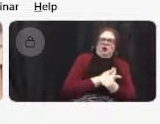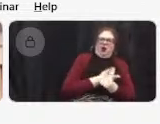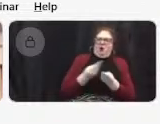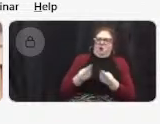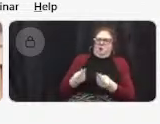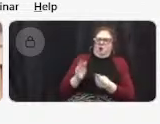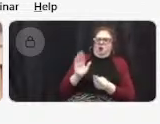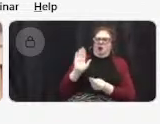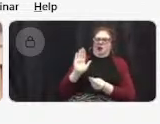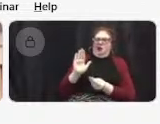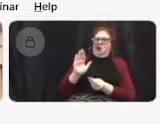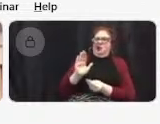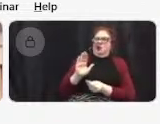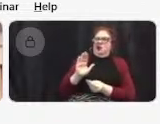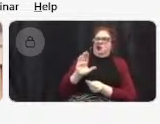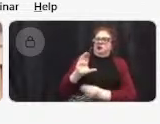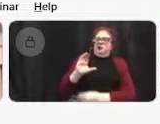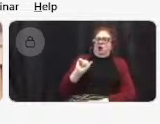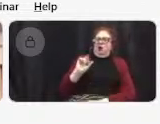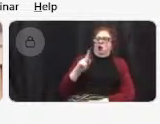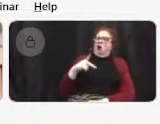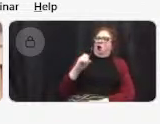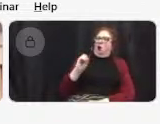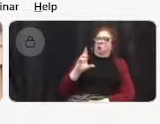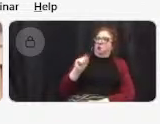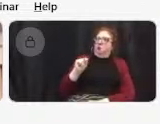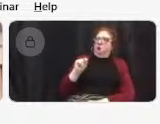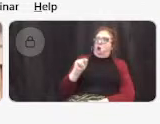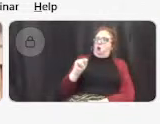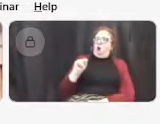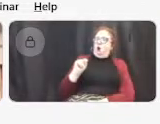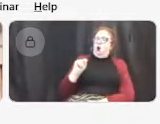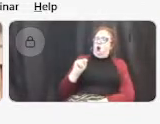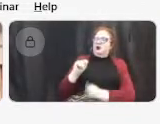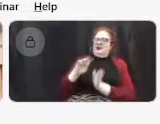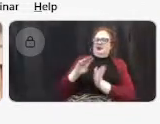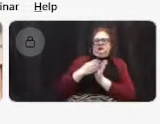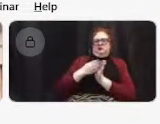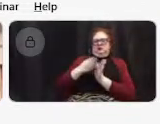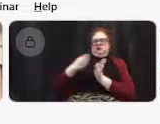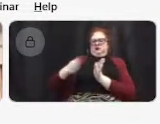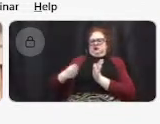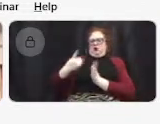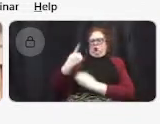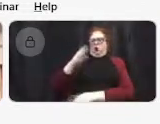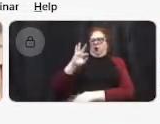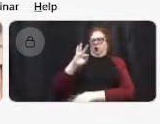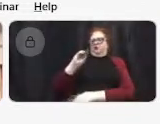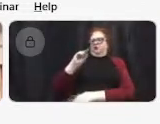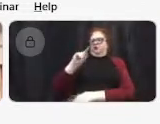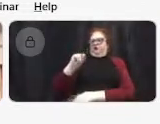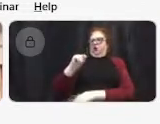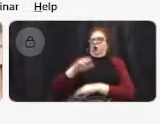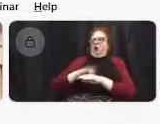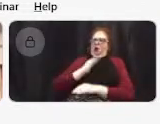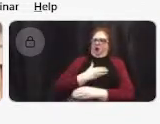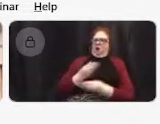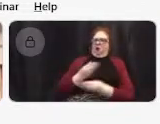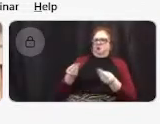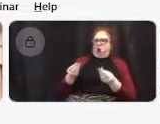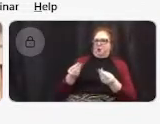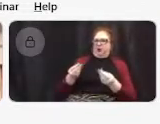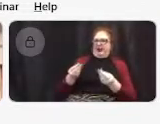overhangs probably at least a foot past the setback line onto our property. He